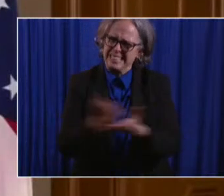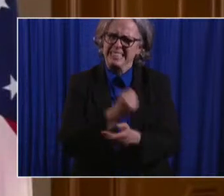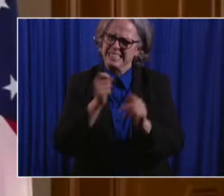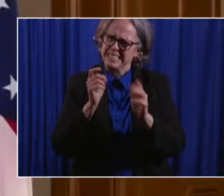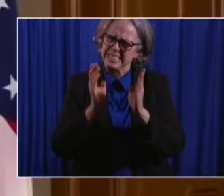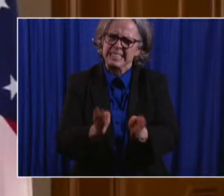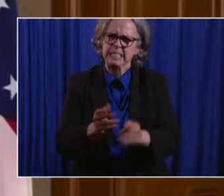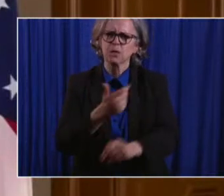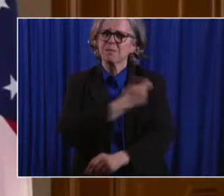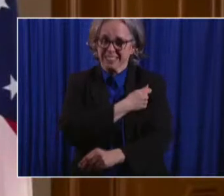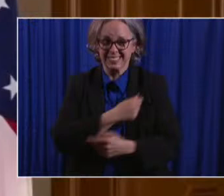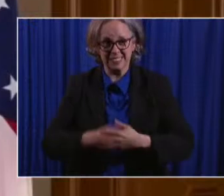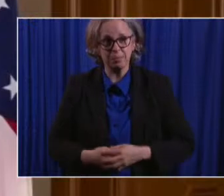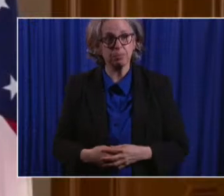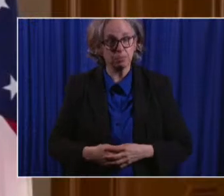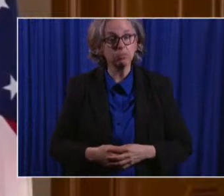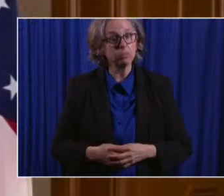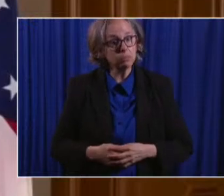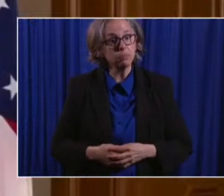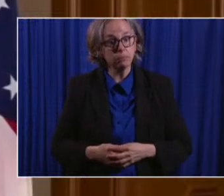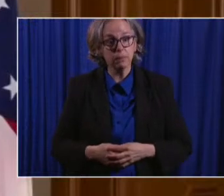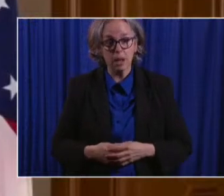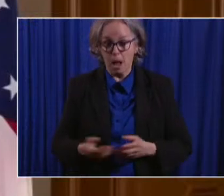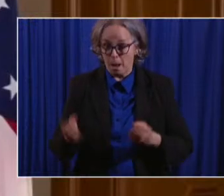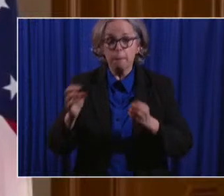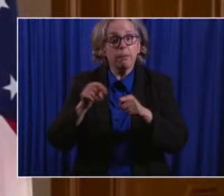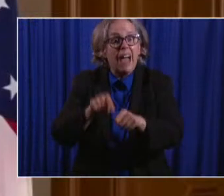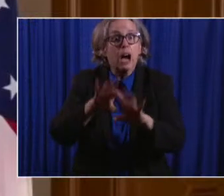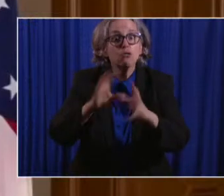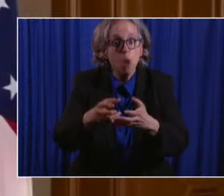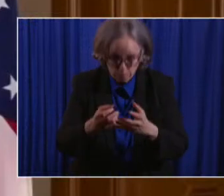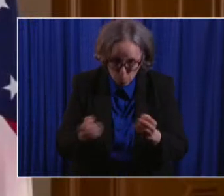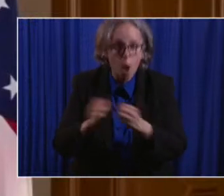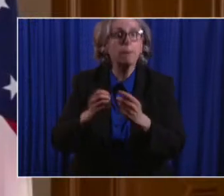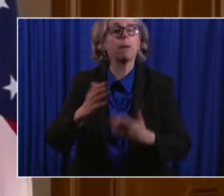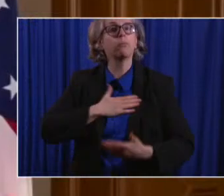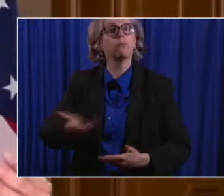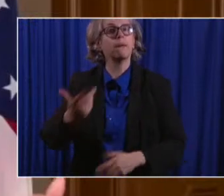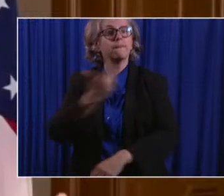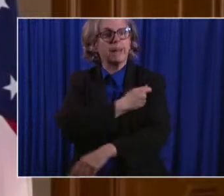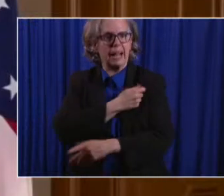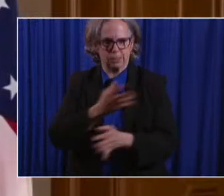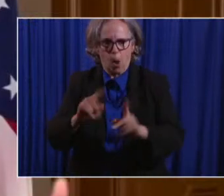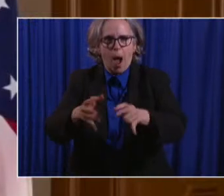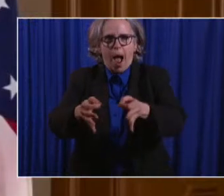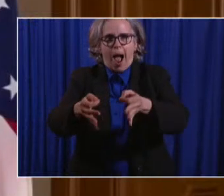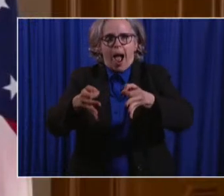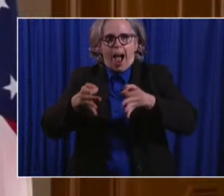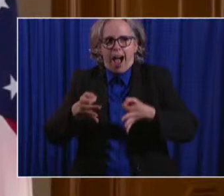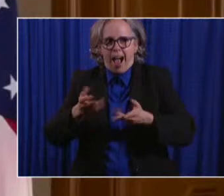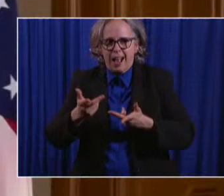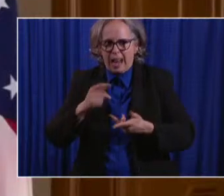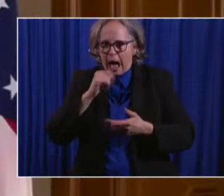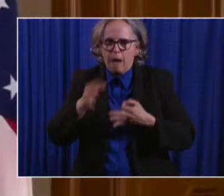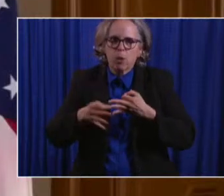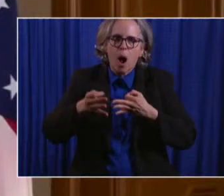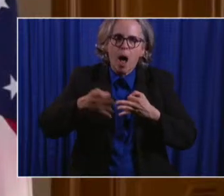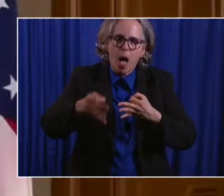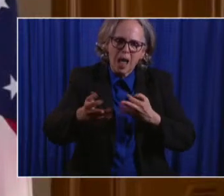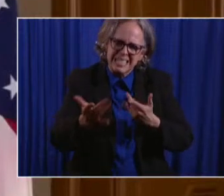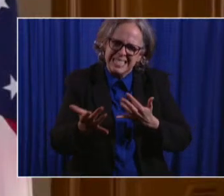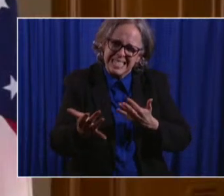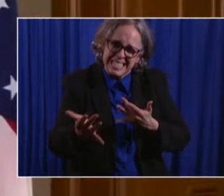getting more people vaccinated, but by moving someone up to get vaccinated today versus 3 weeks from now or 6 weeks from now,